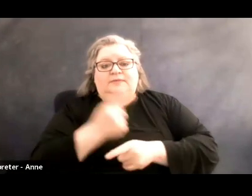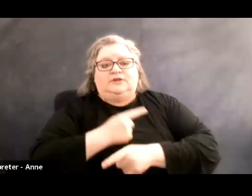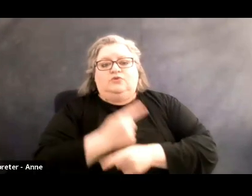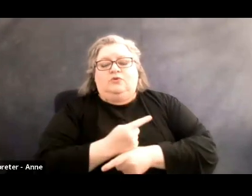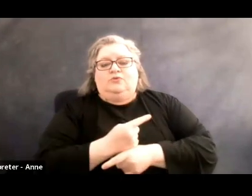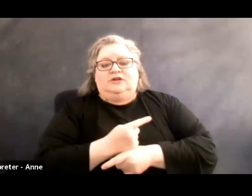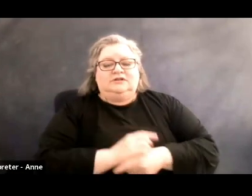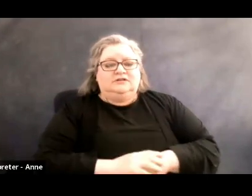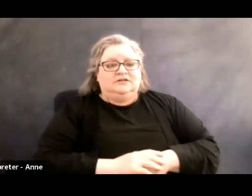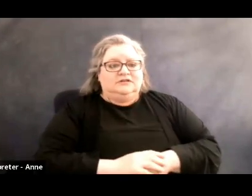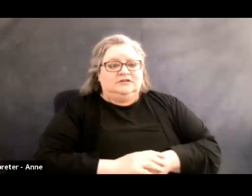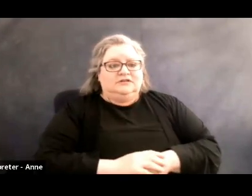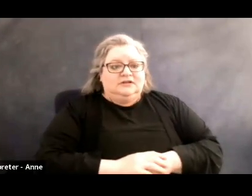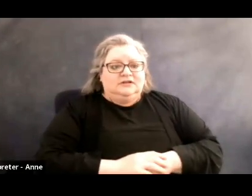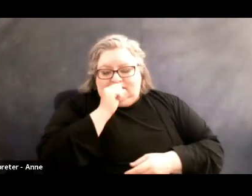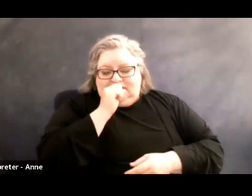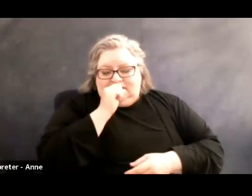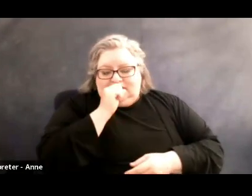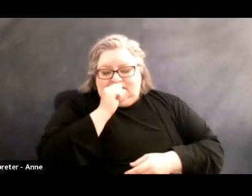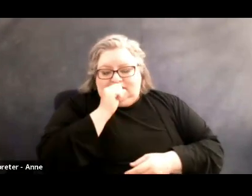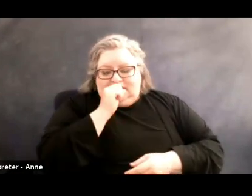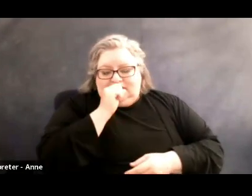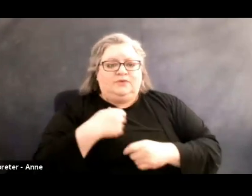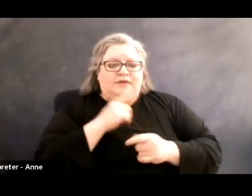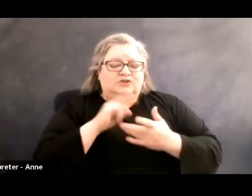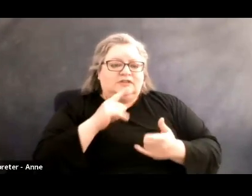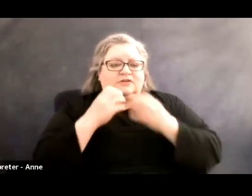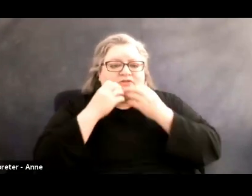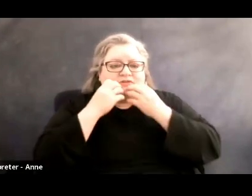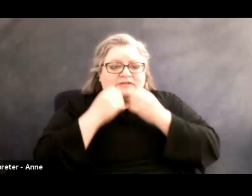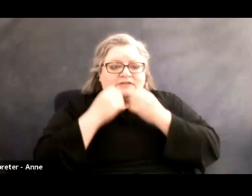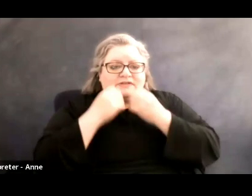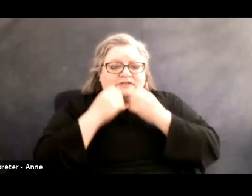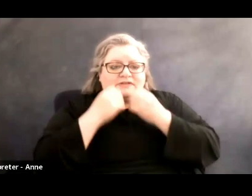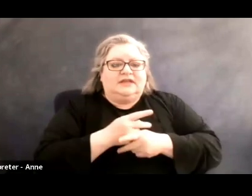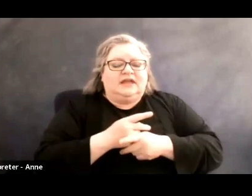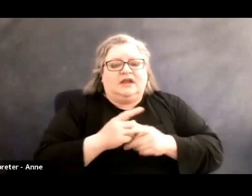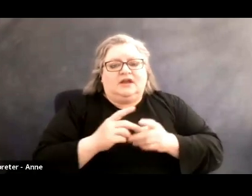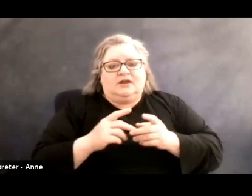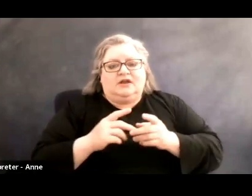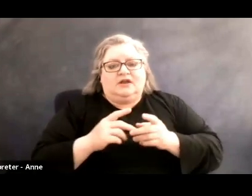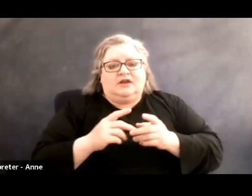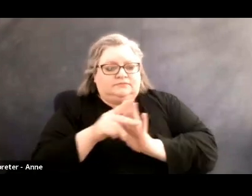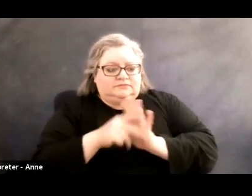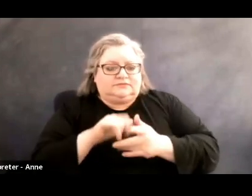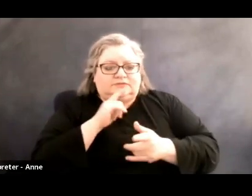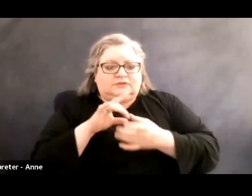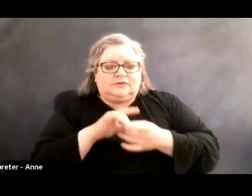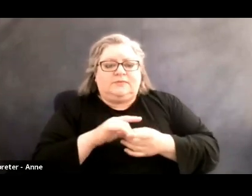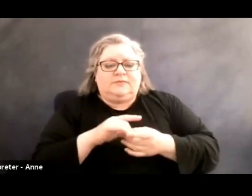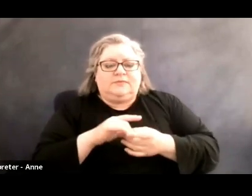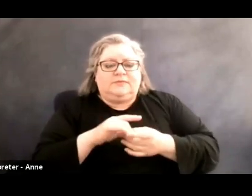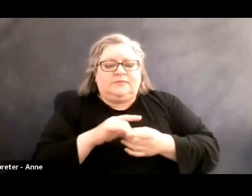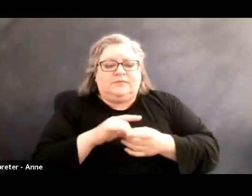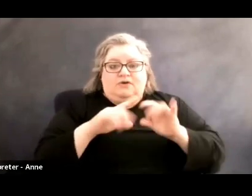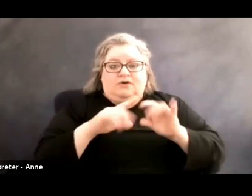that there is a value alignment with the systems of care values and principles that is really about families and for families? How do we make